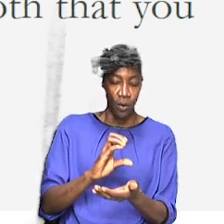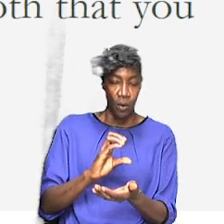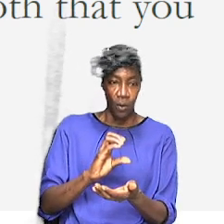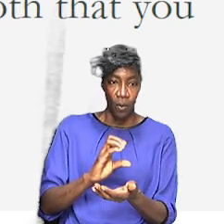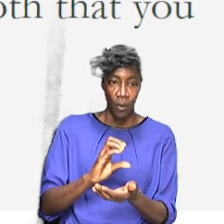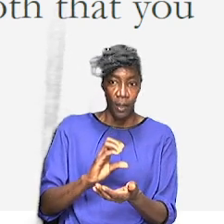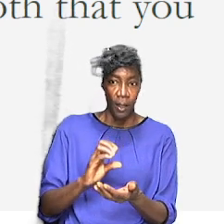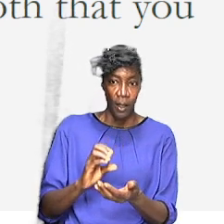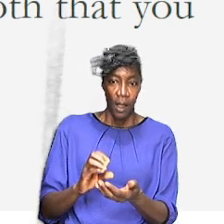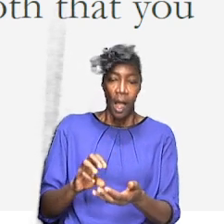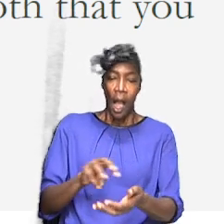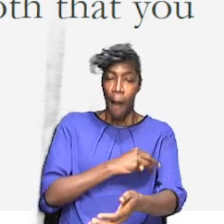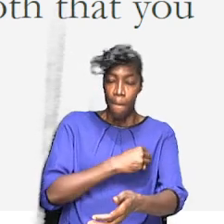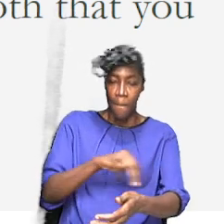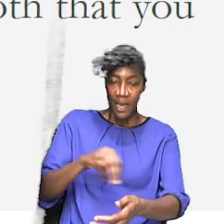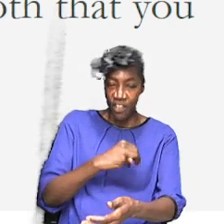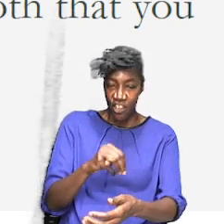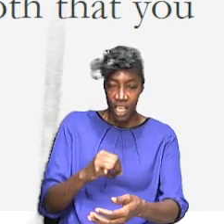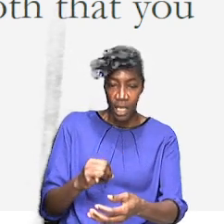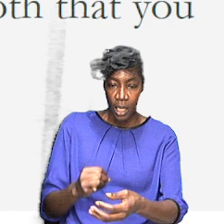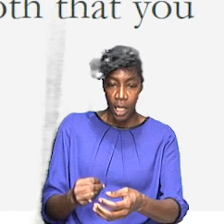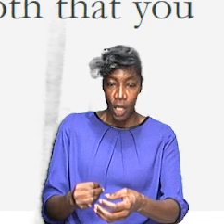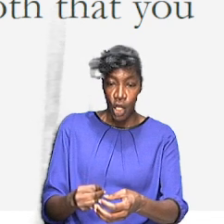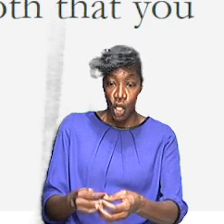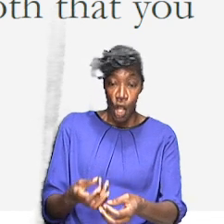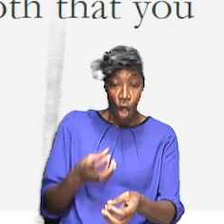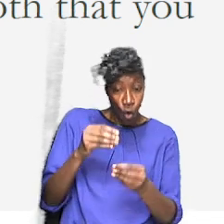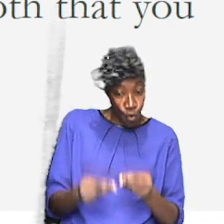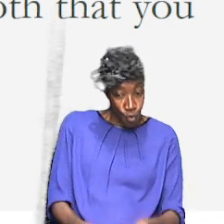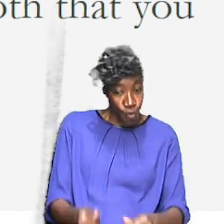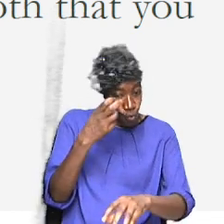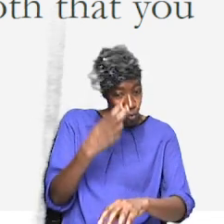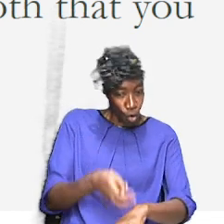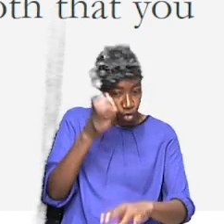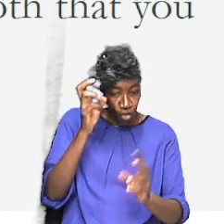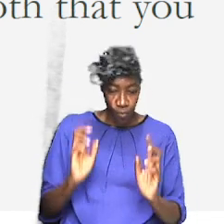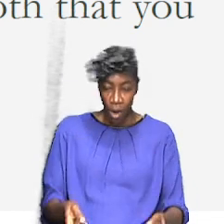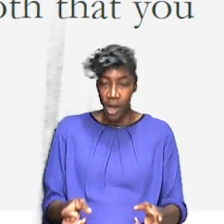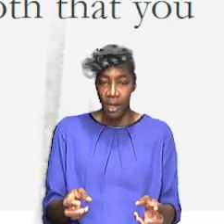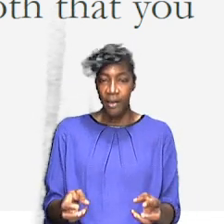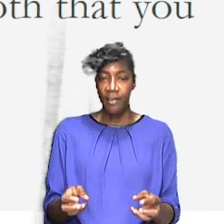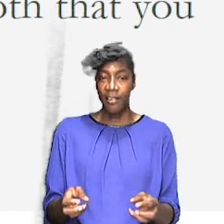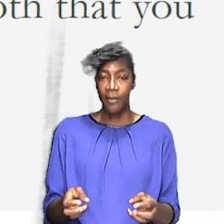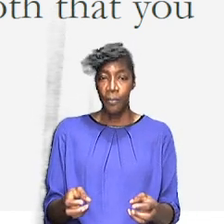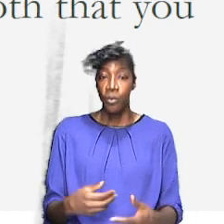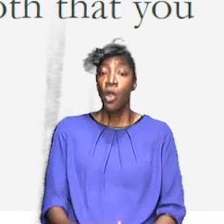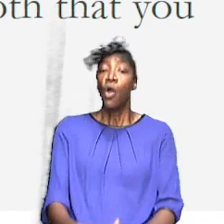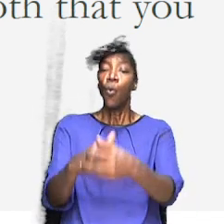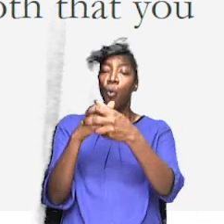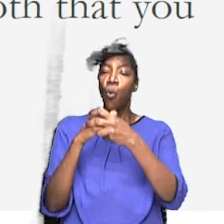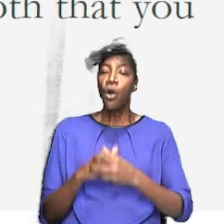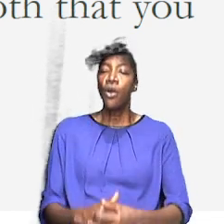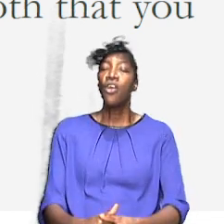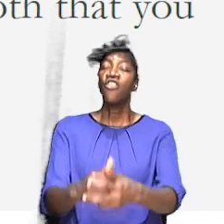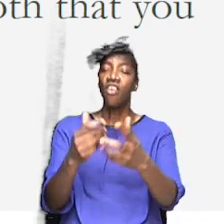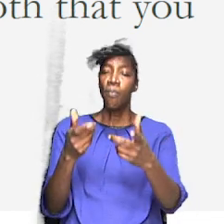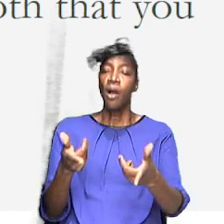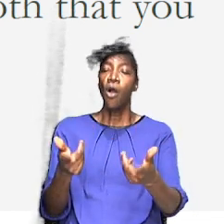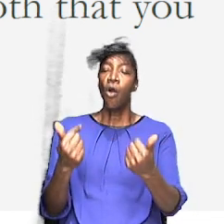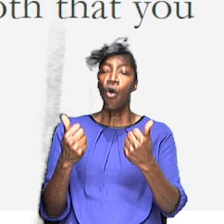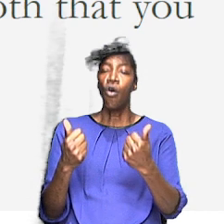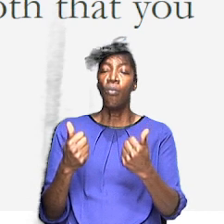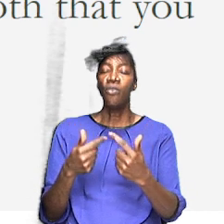a machine that was used to crush rocks. In other words, worship comes